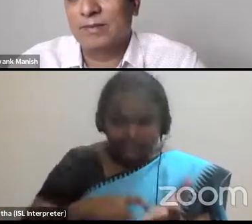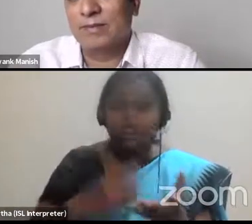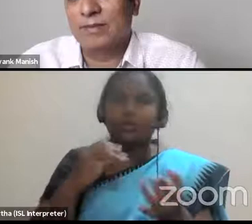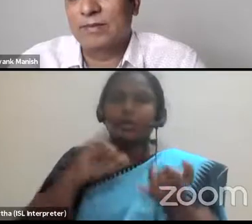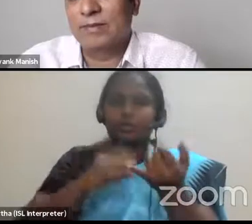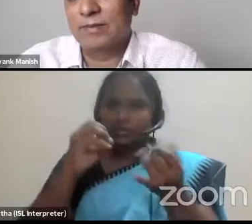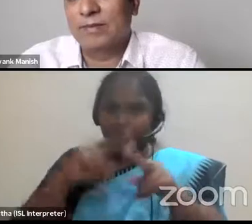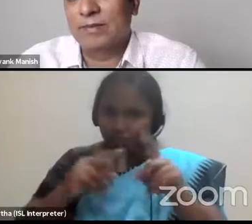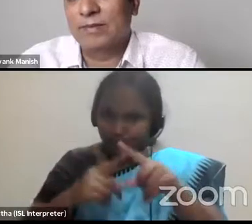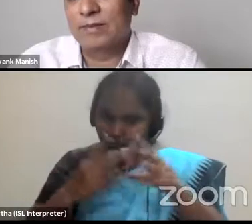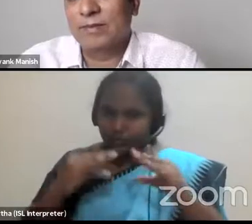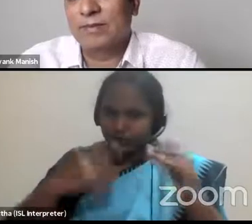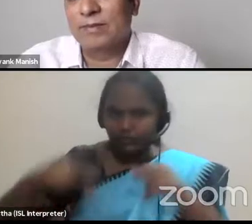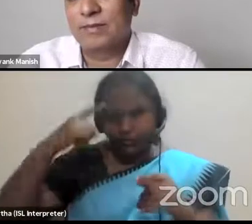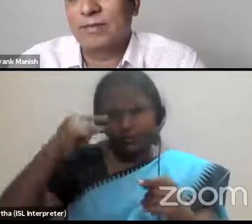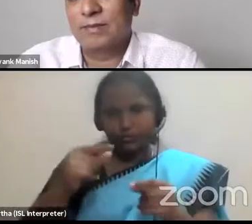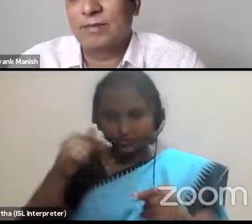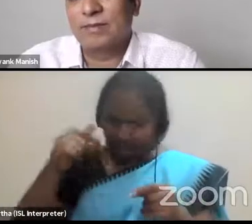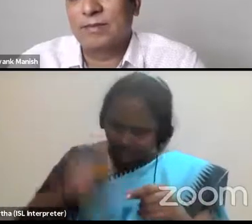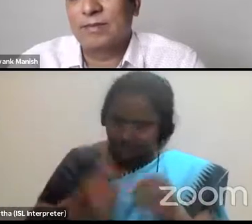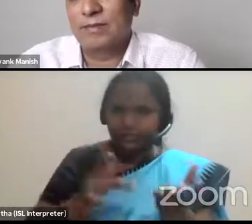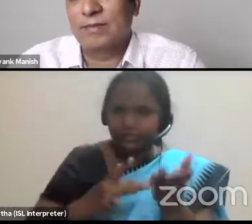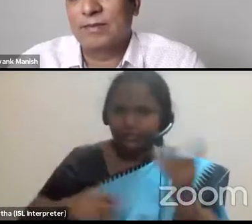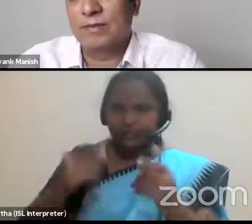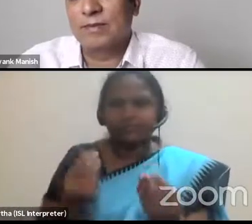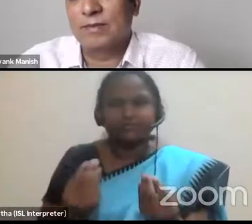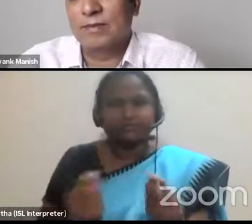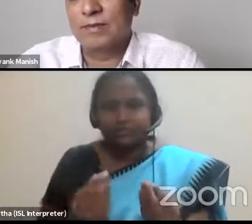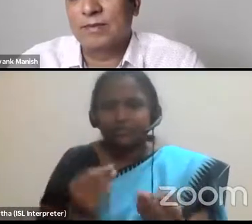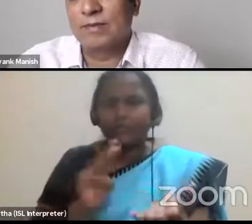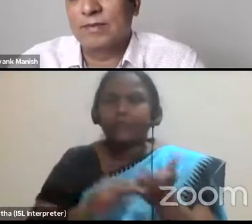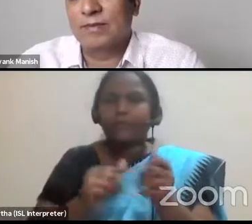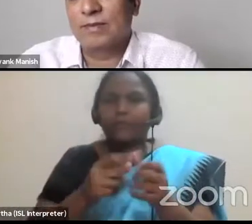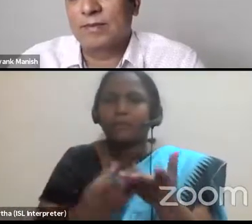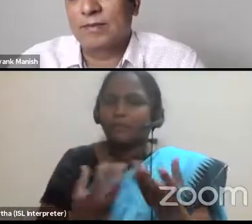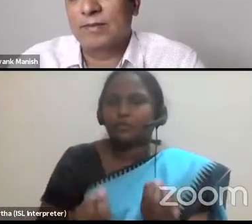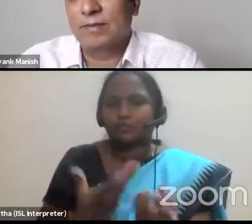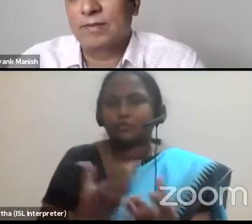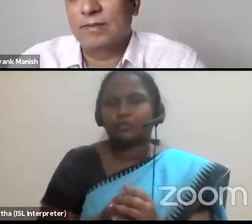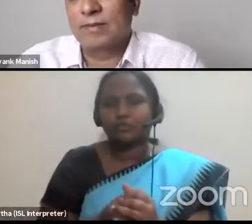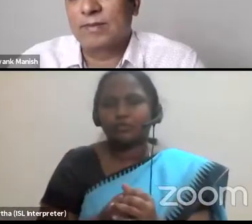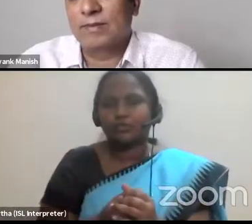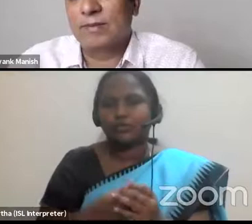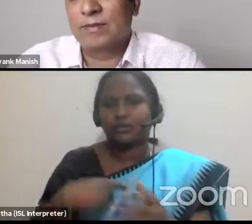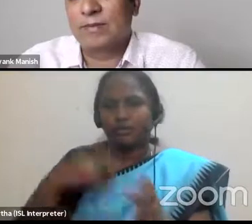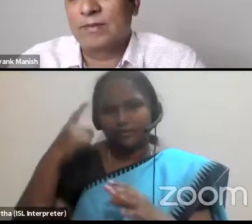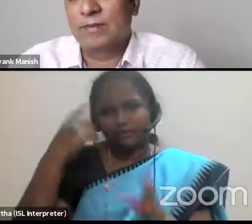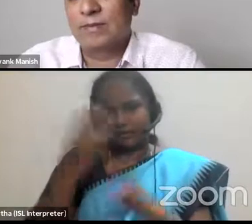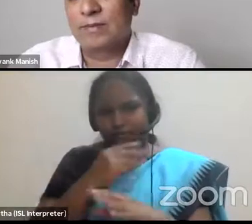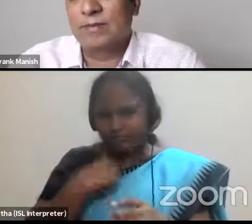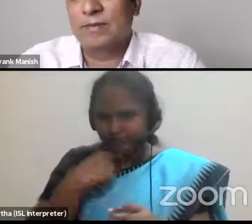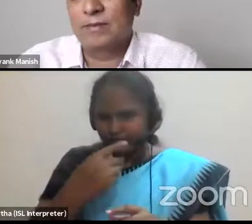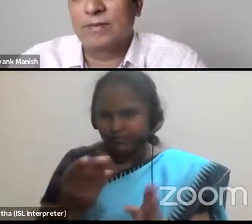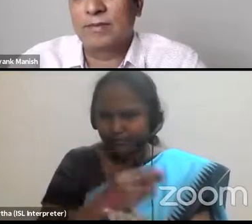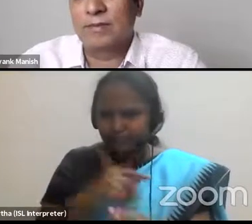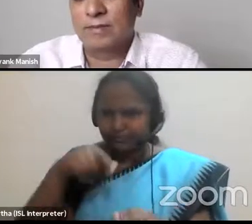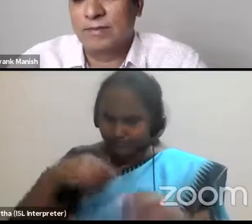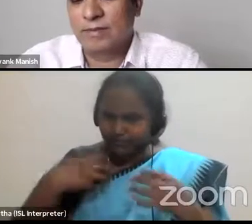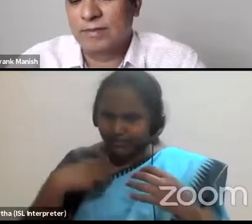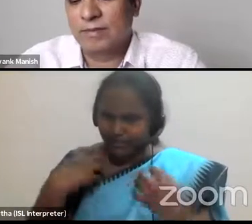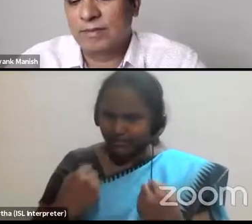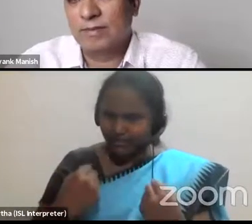Microsoft Luis, which is basically a conversational AI technology, quite mature one. And as you mentioned, so as Abhishek mentioned, we